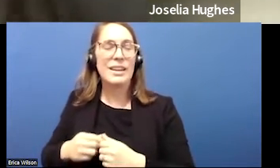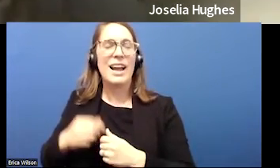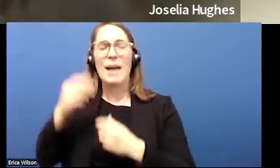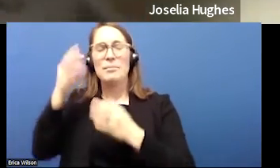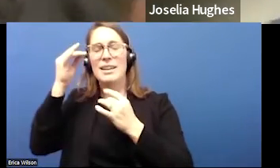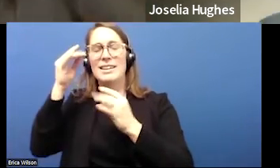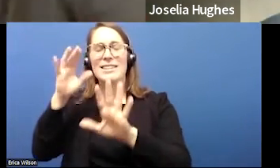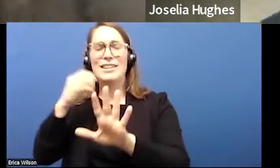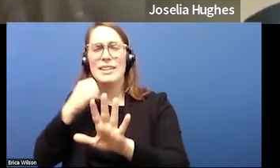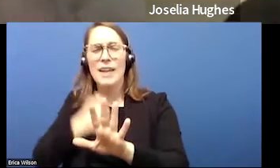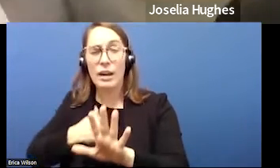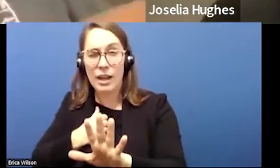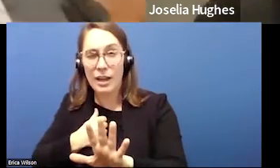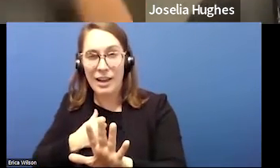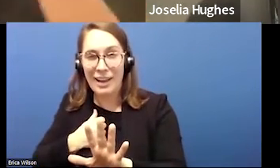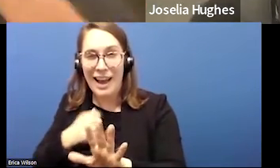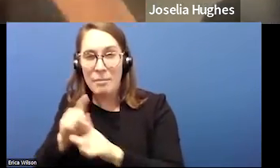I'm also thinking about, sorry.